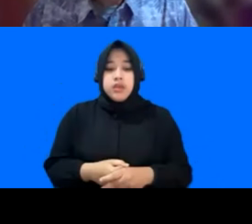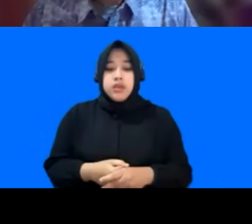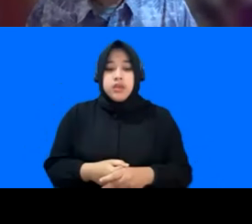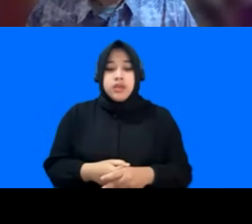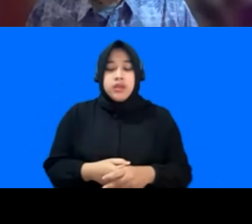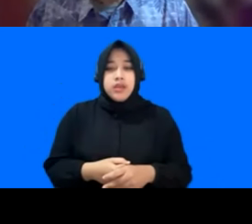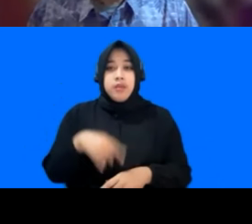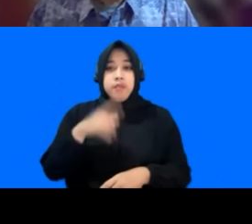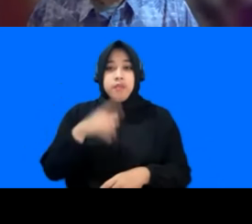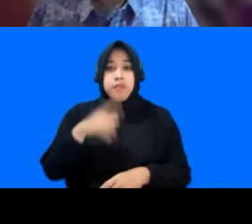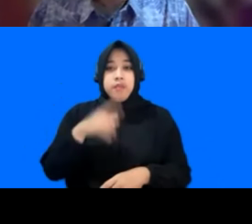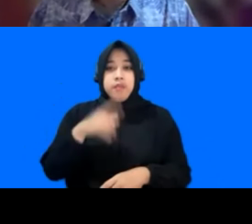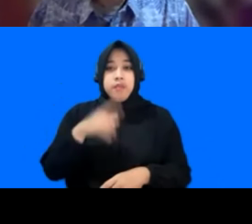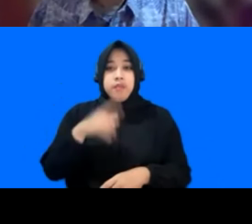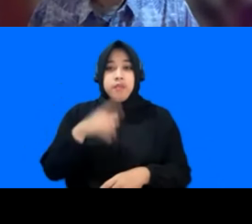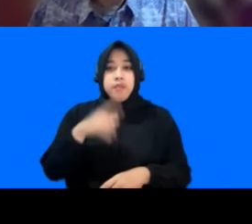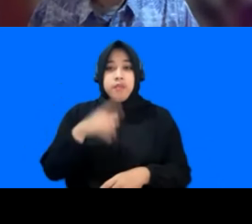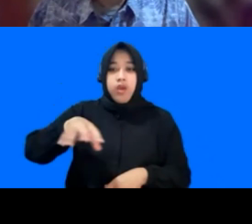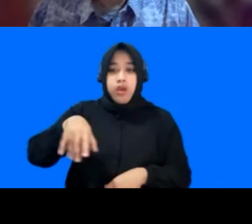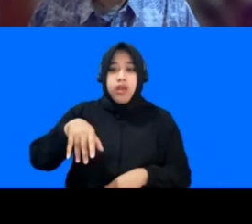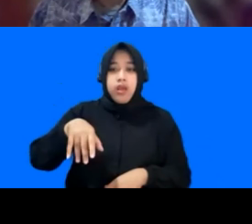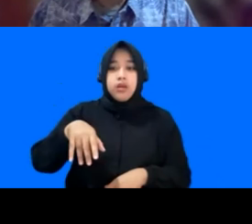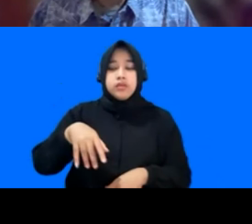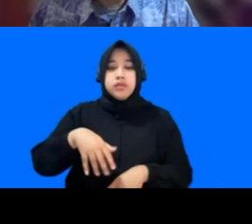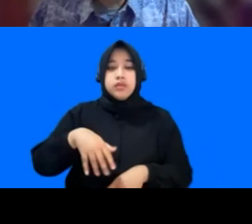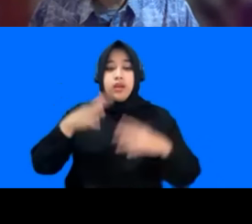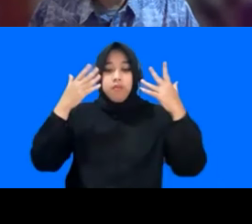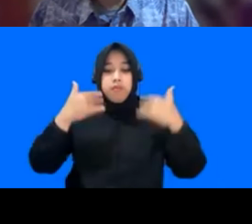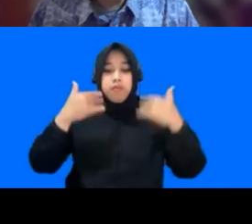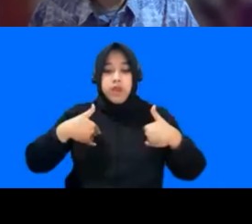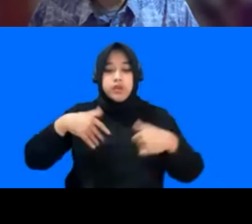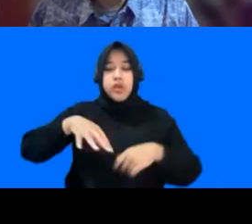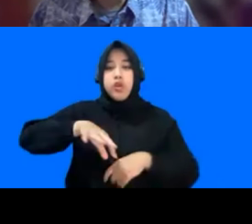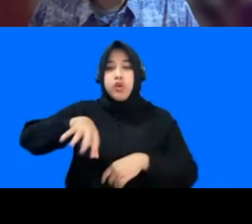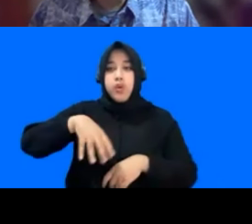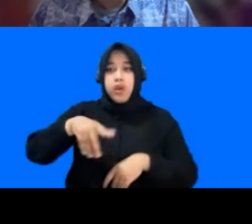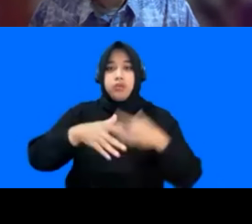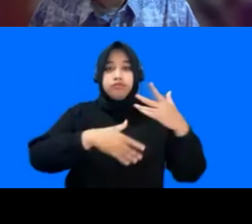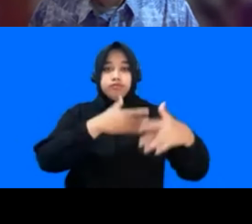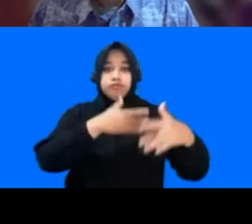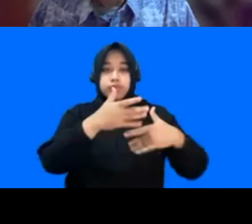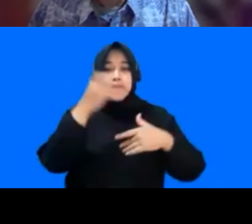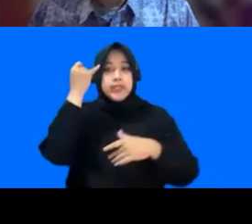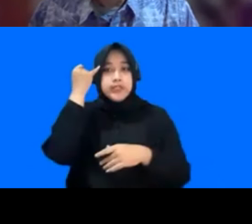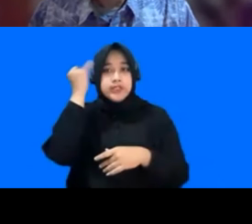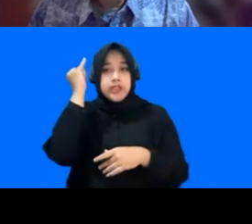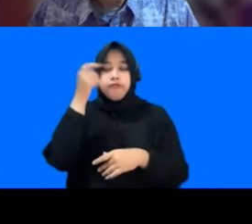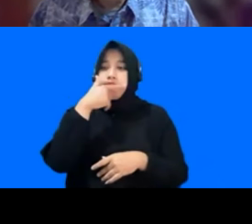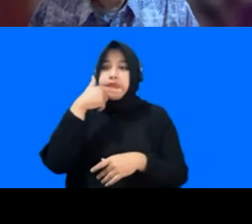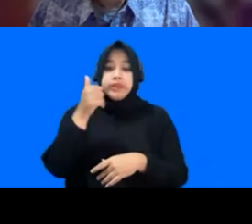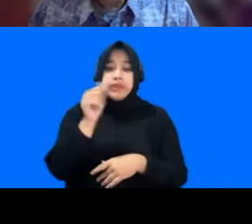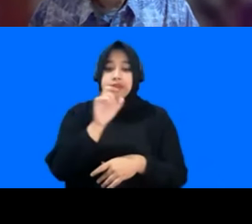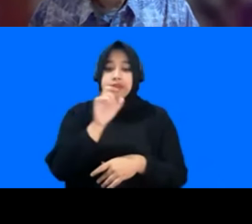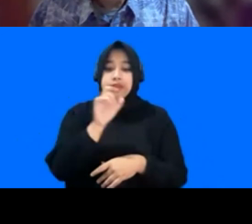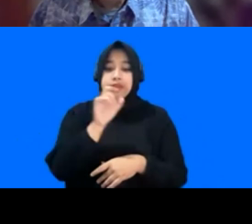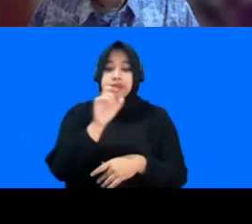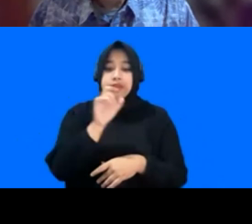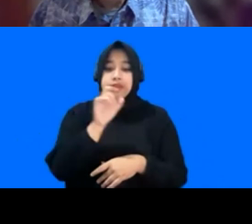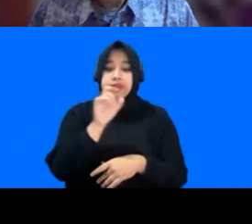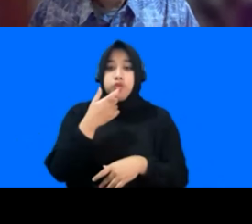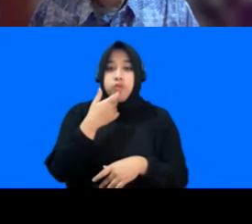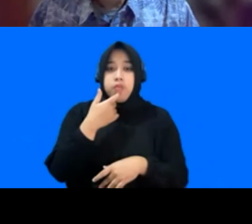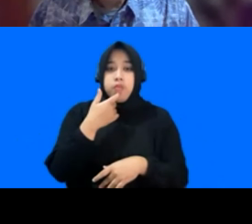Another important initiative that we pushed in the last few years was this